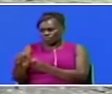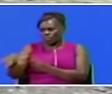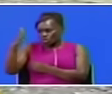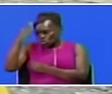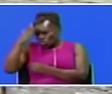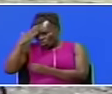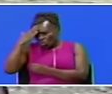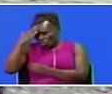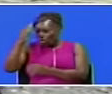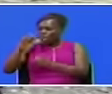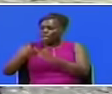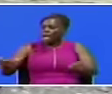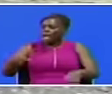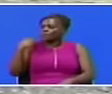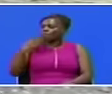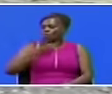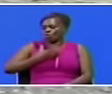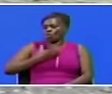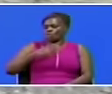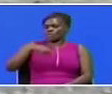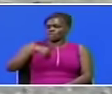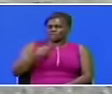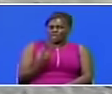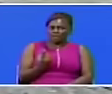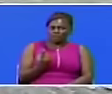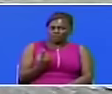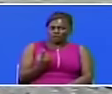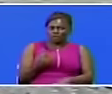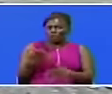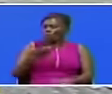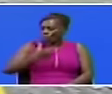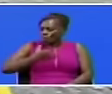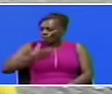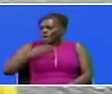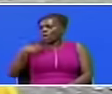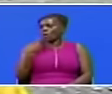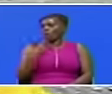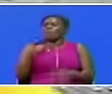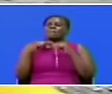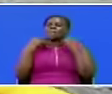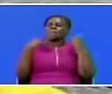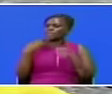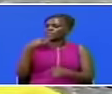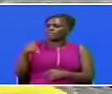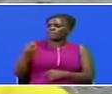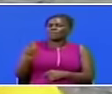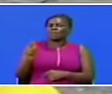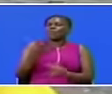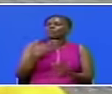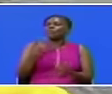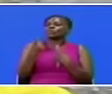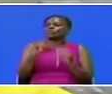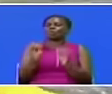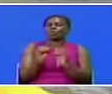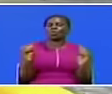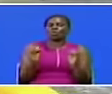know shamba ni ya nani, mimi ni kuwekelewa, ama who is the owner. Pastor told me he doesn't want to talk to me